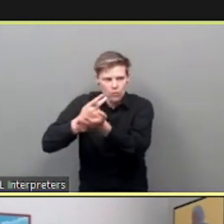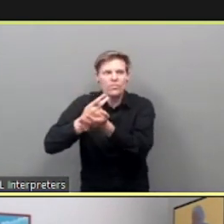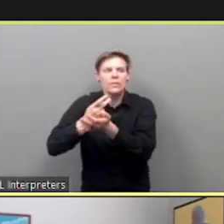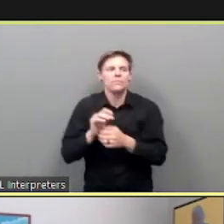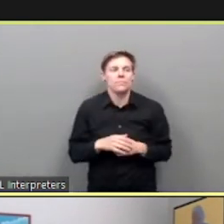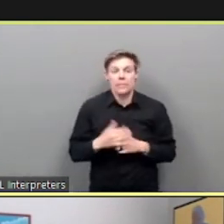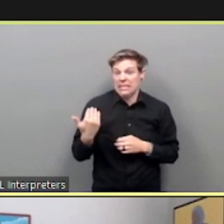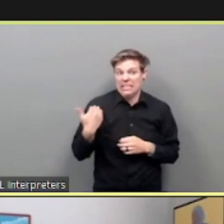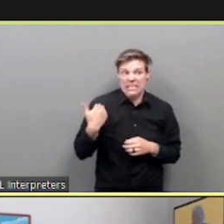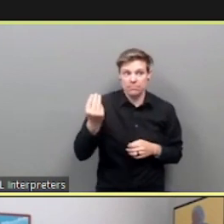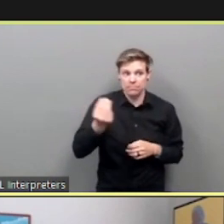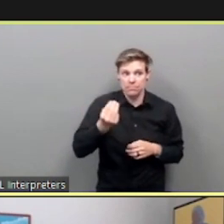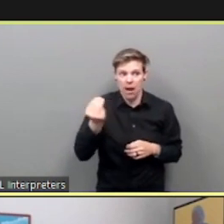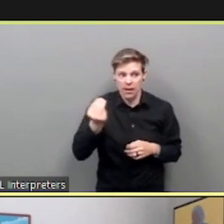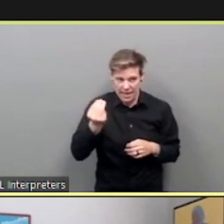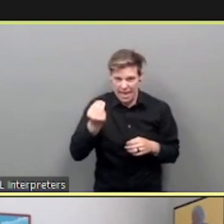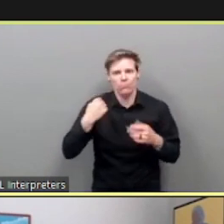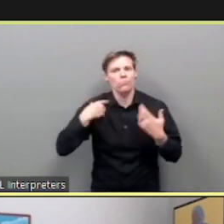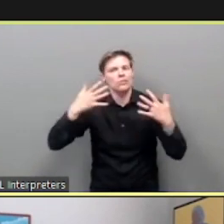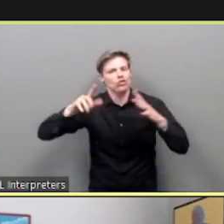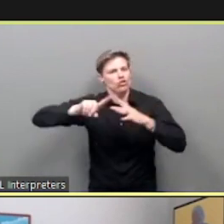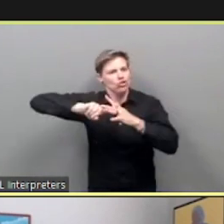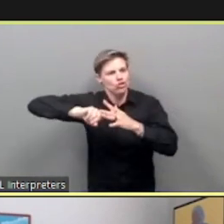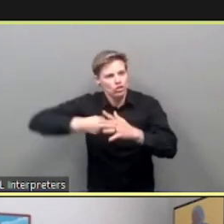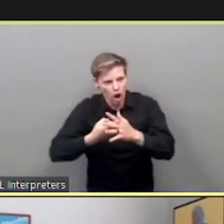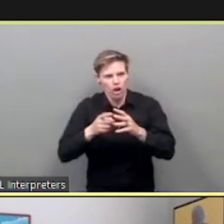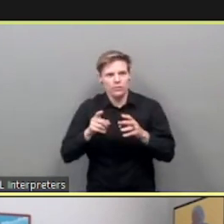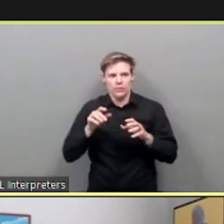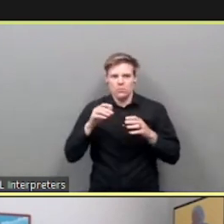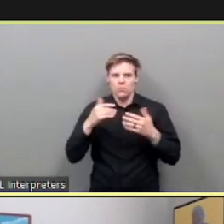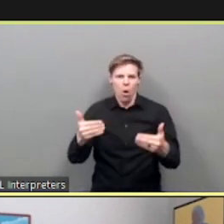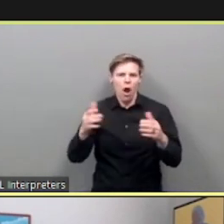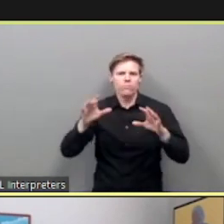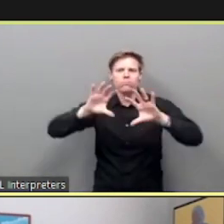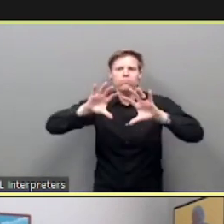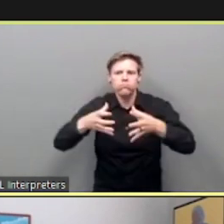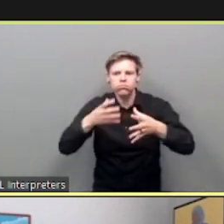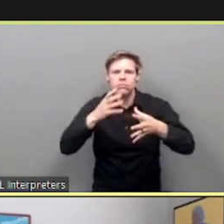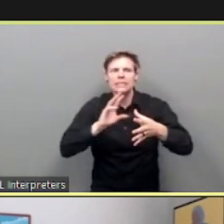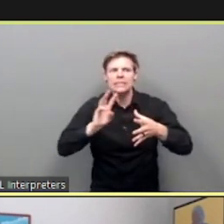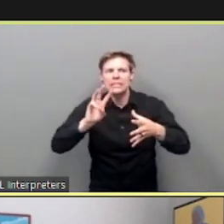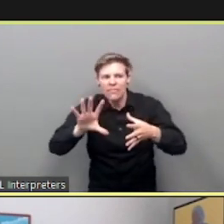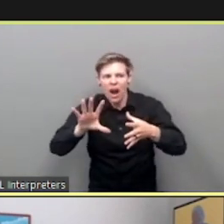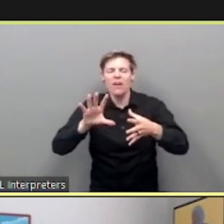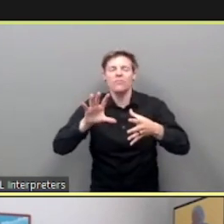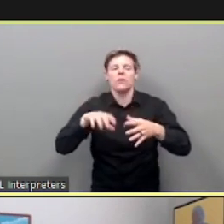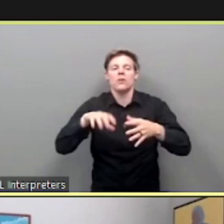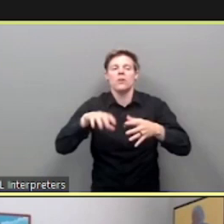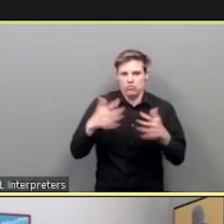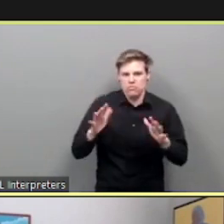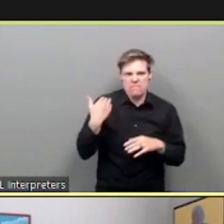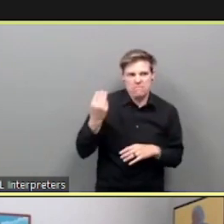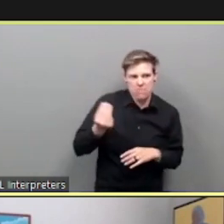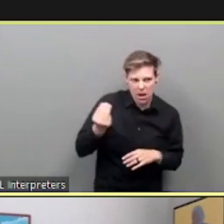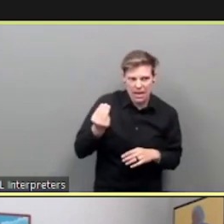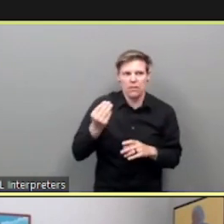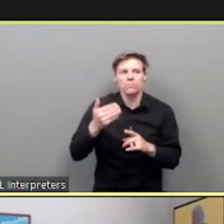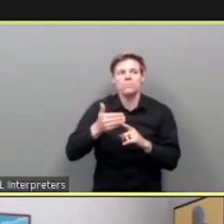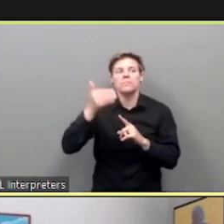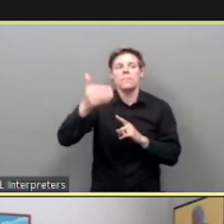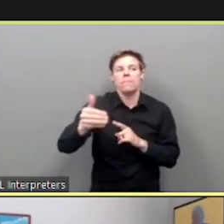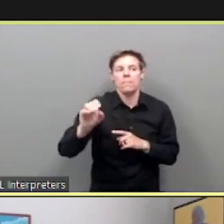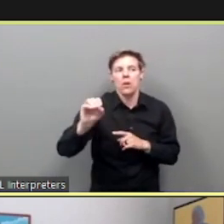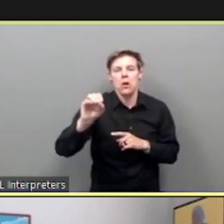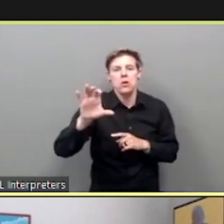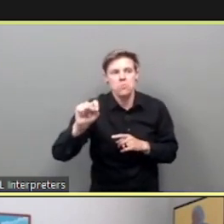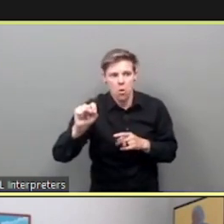doses for the should groups. And then on October 11th, we're going to start booster doses for the group that may get the